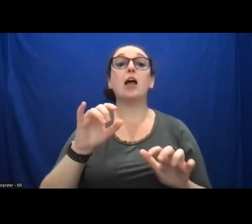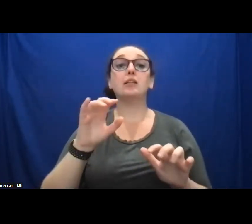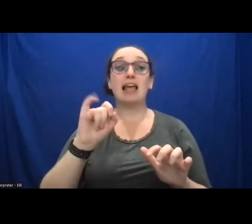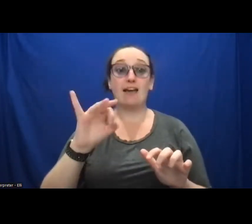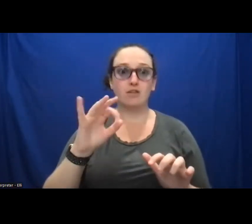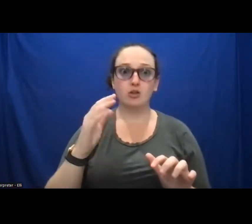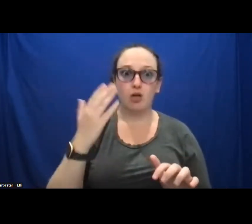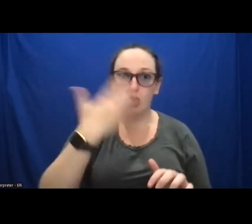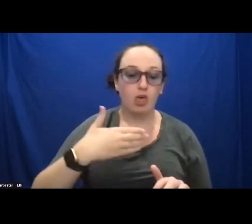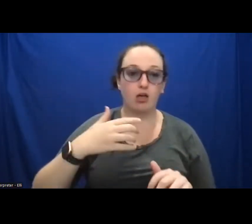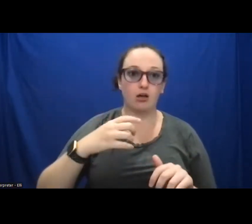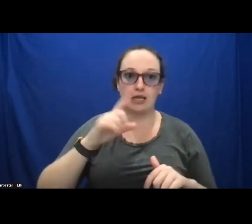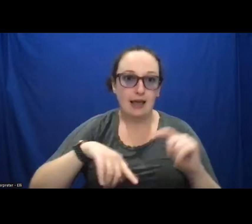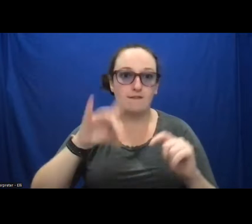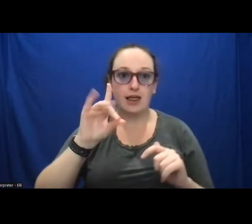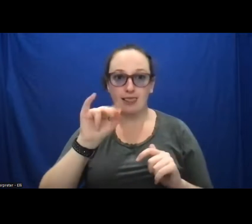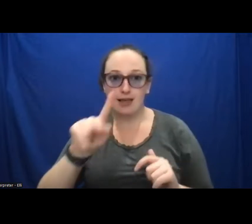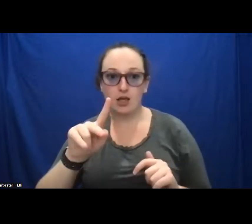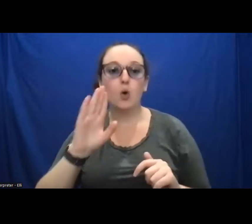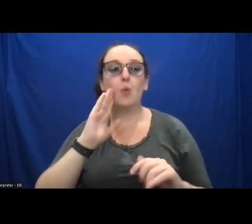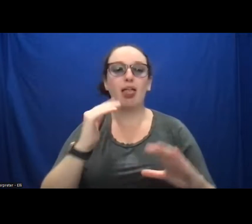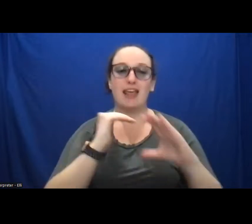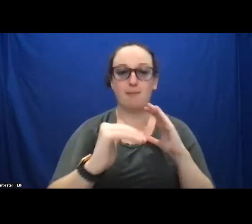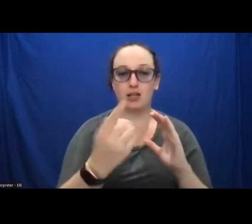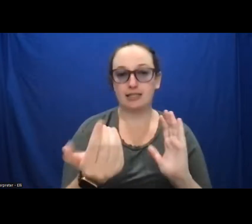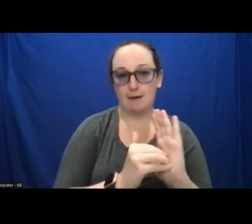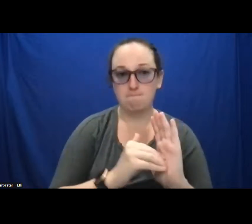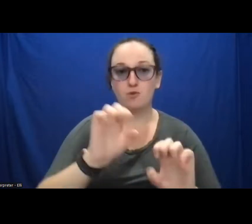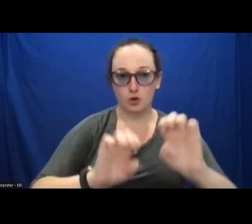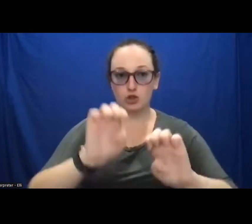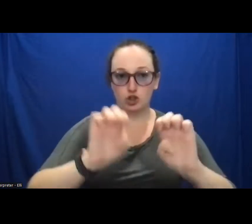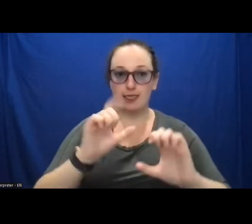miss it today, we'll include that in the email that's coming out early next week.